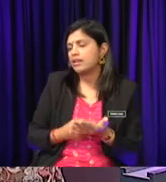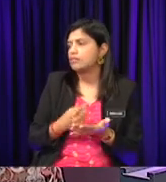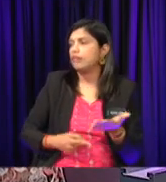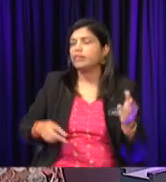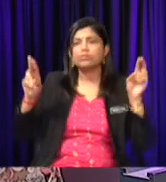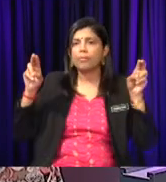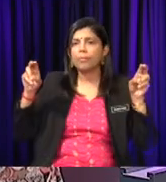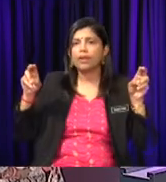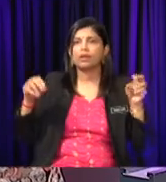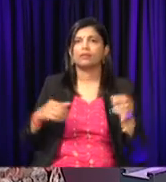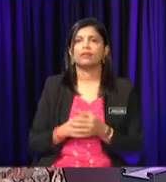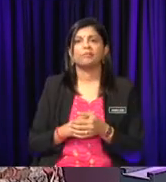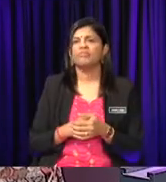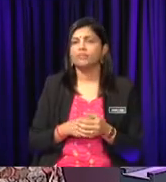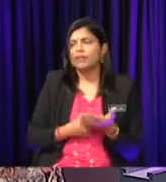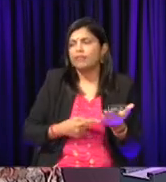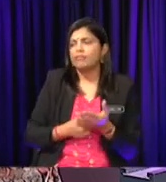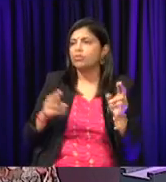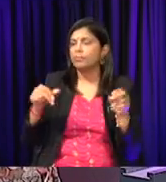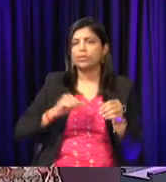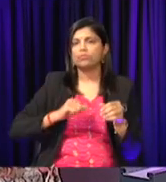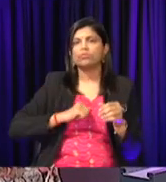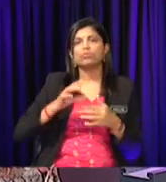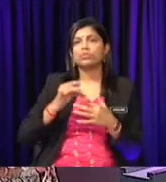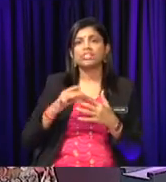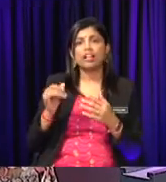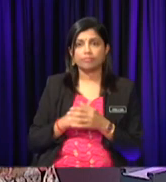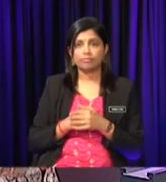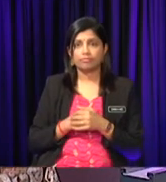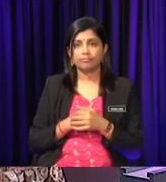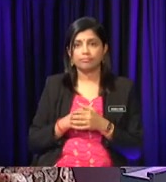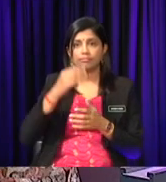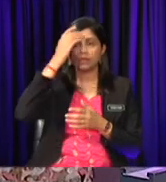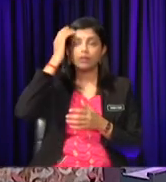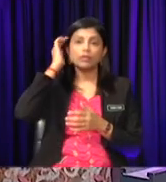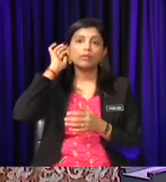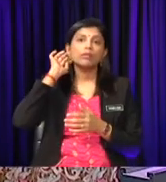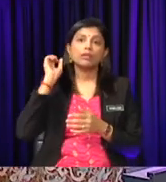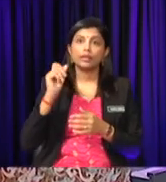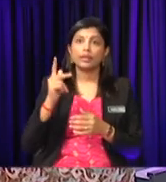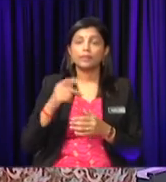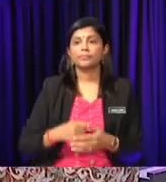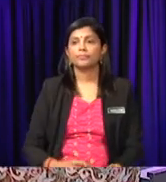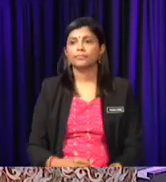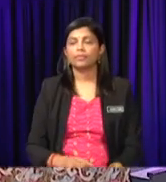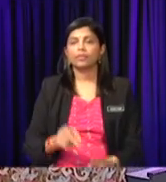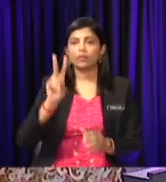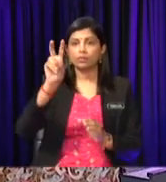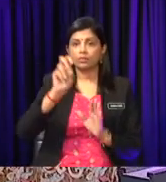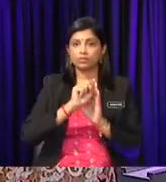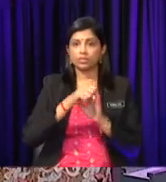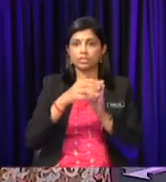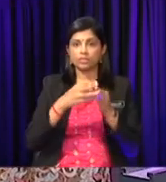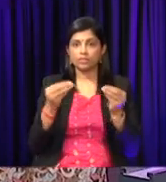why need to practice. Mm-hmm. All right. Okay. That's enough time. More than 20 seconds, but it's okay. Okay, because we are practicing. Mm-hmm. All